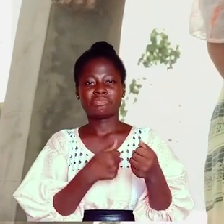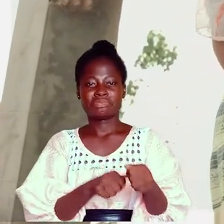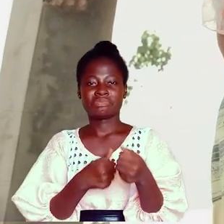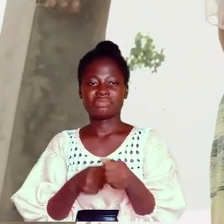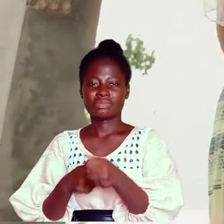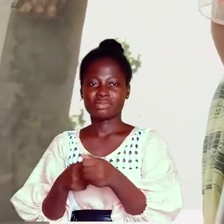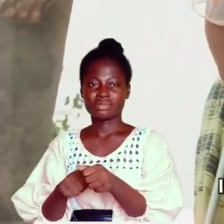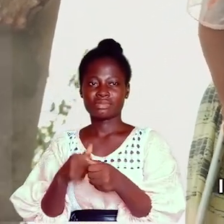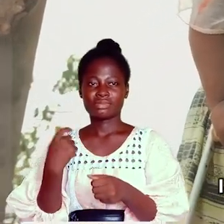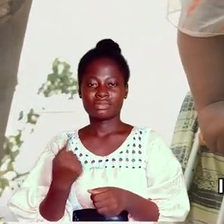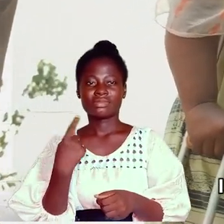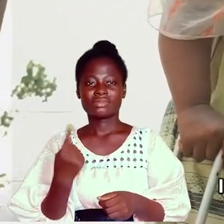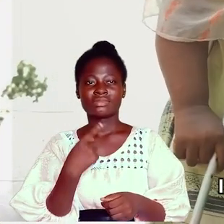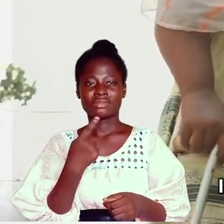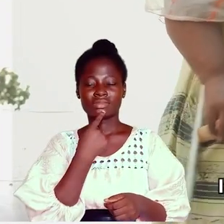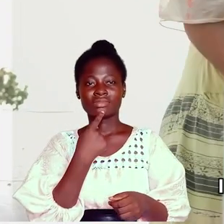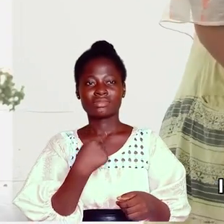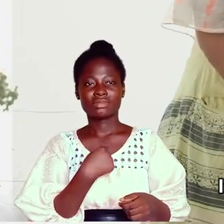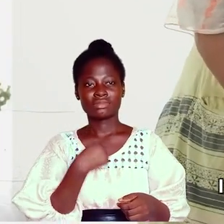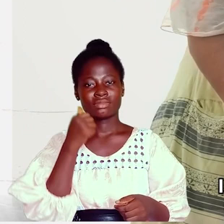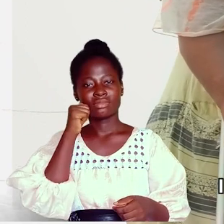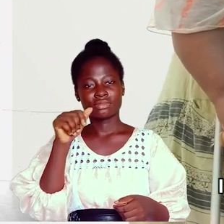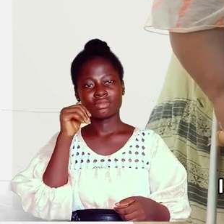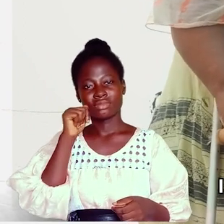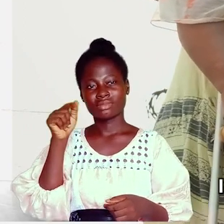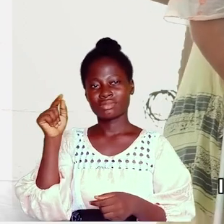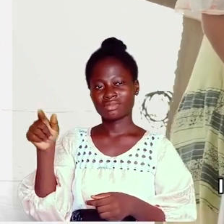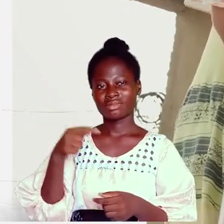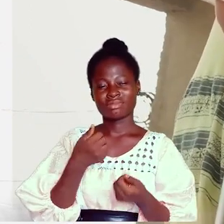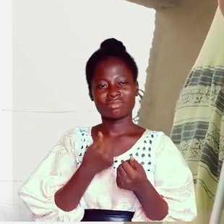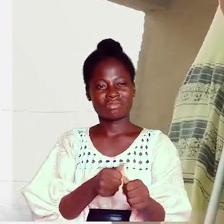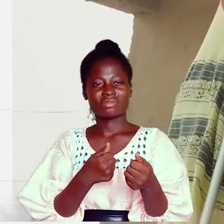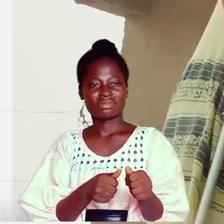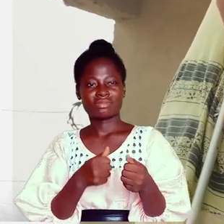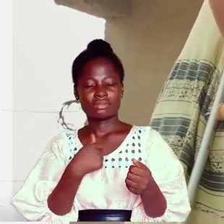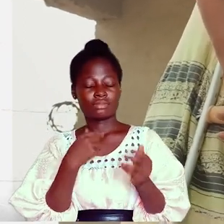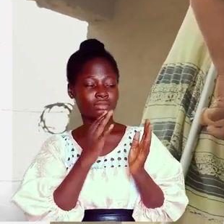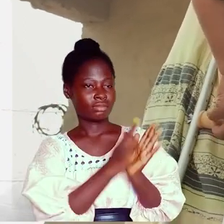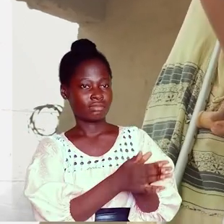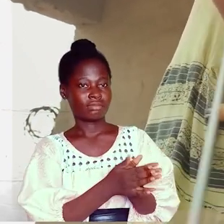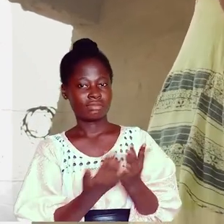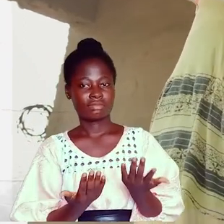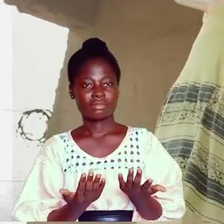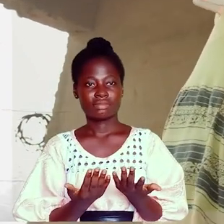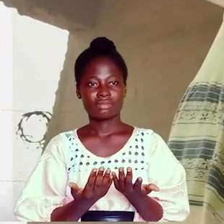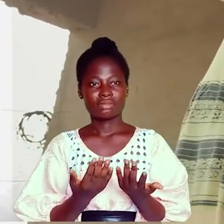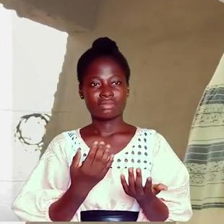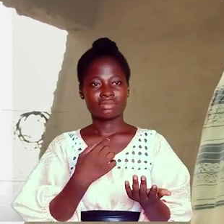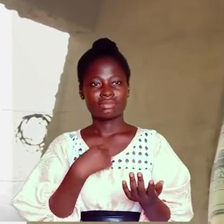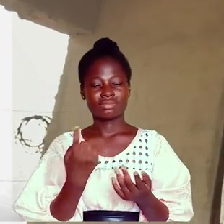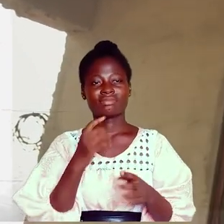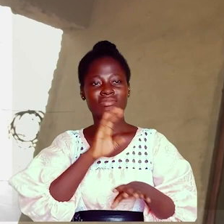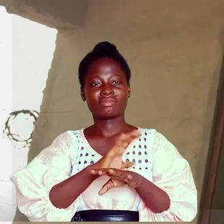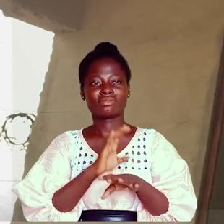became disabled. I was always told about him and a particular lady, but anytime I asked, he told me that